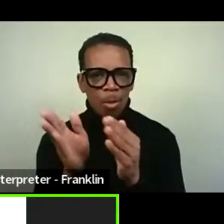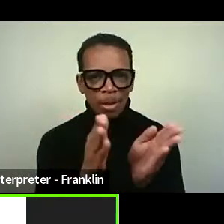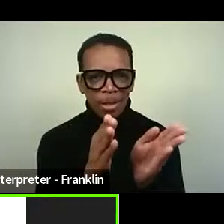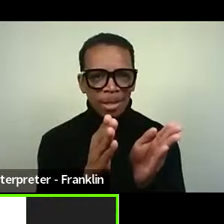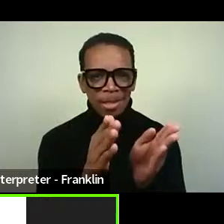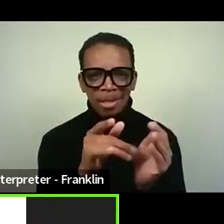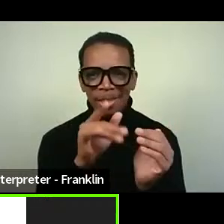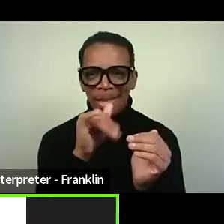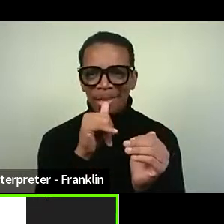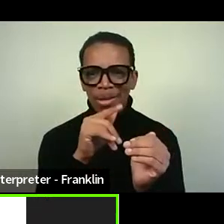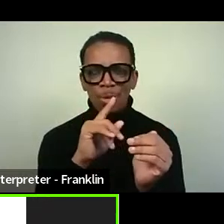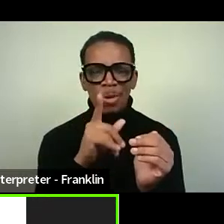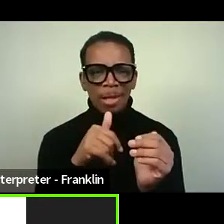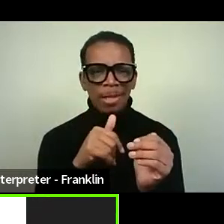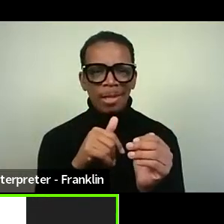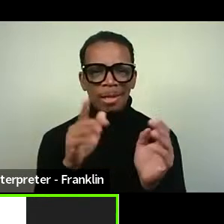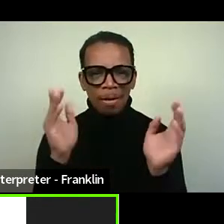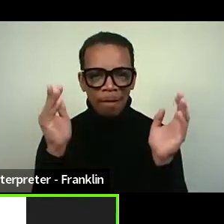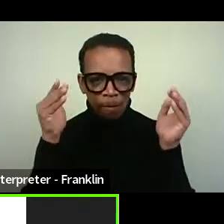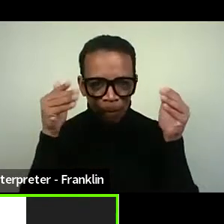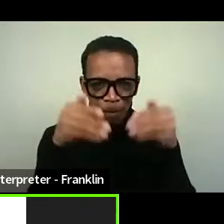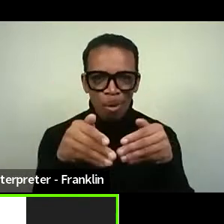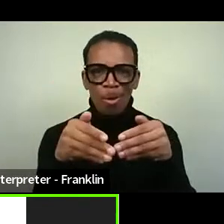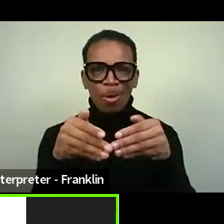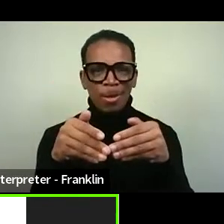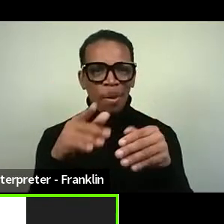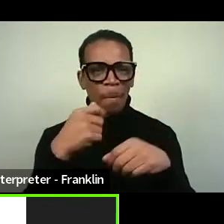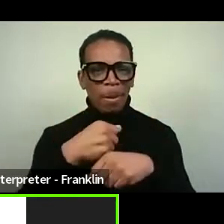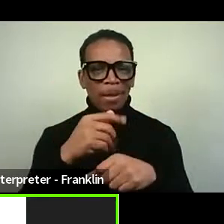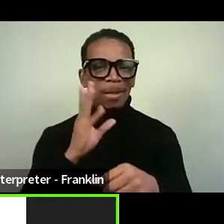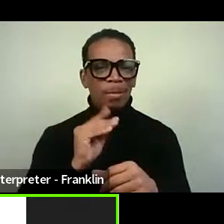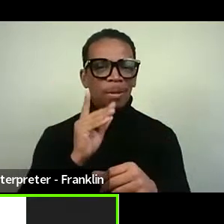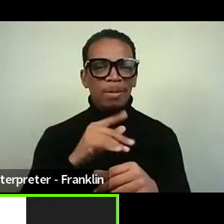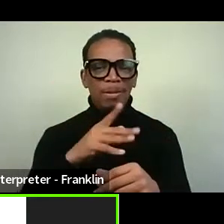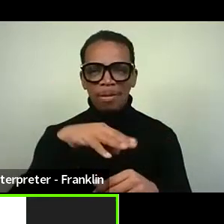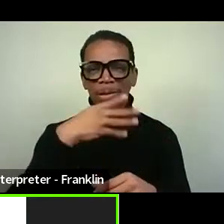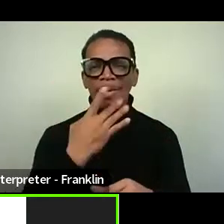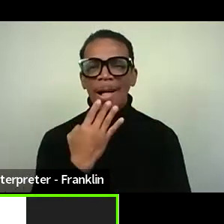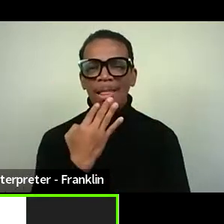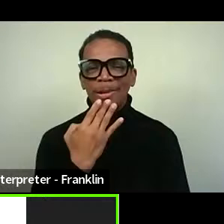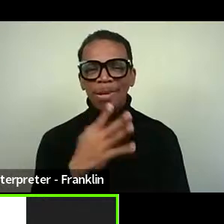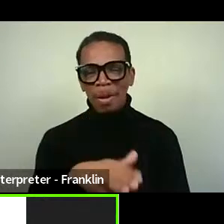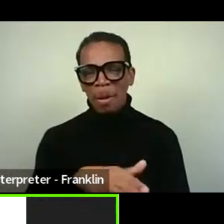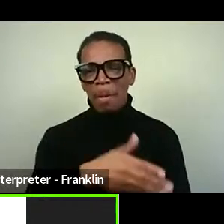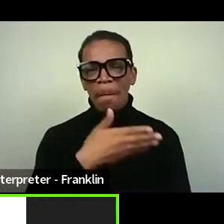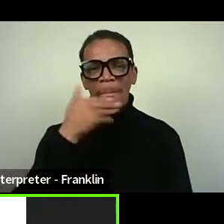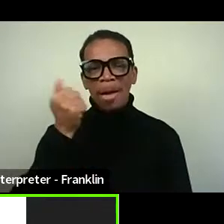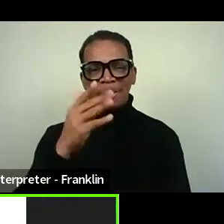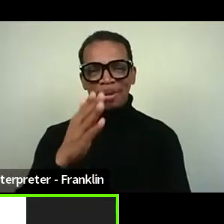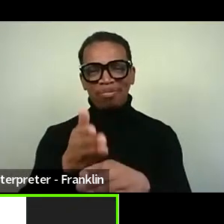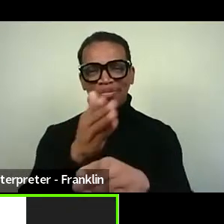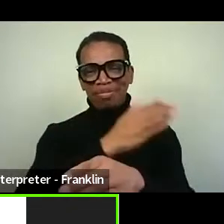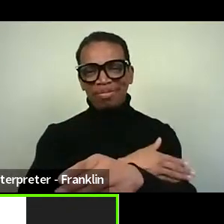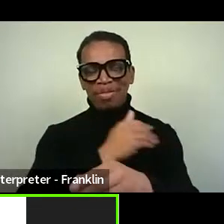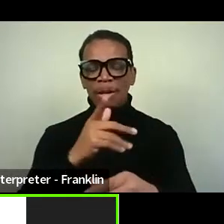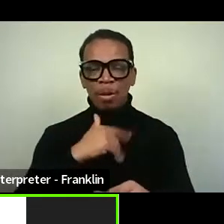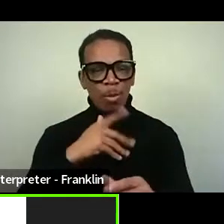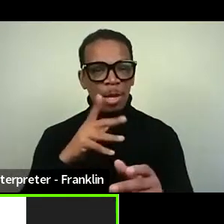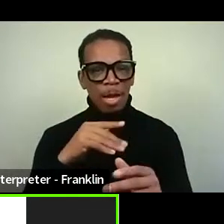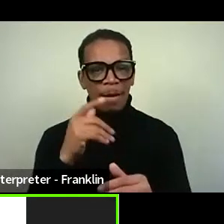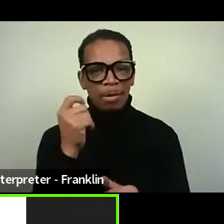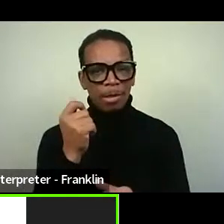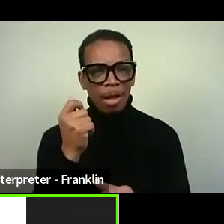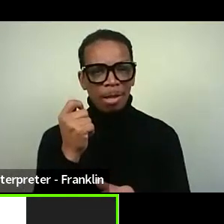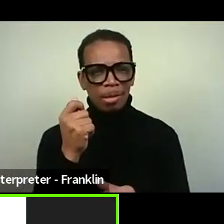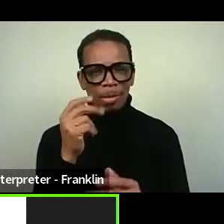is literally dedicated to making the experiences of people of color better. Where we have scholarship resource